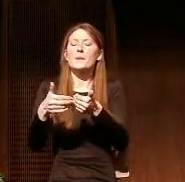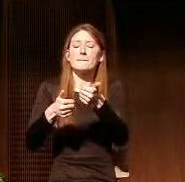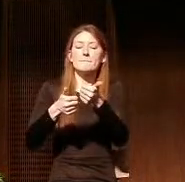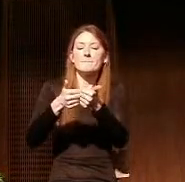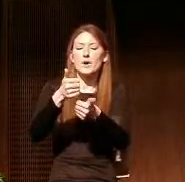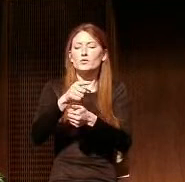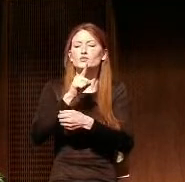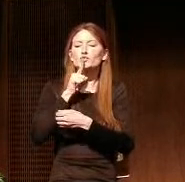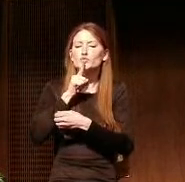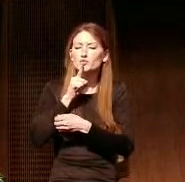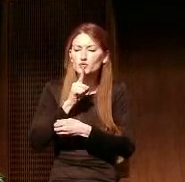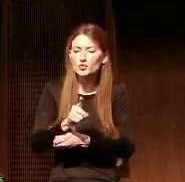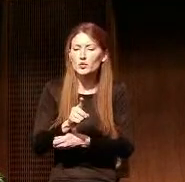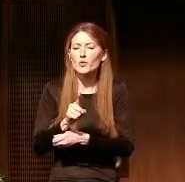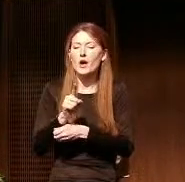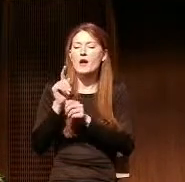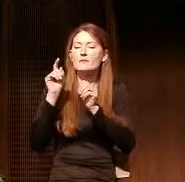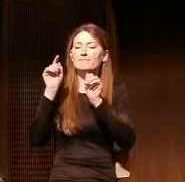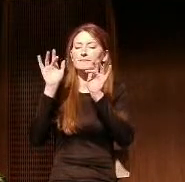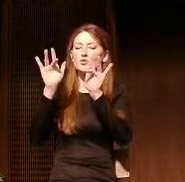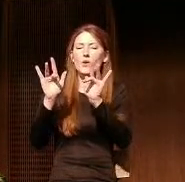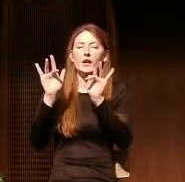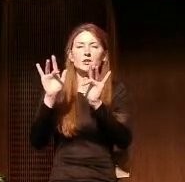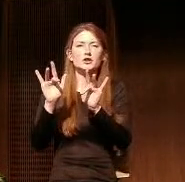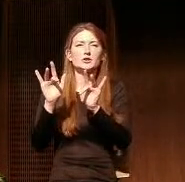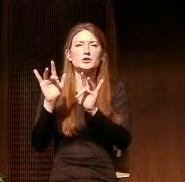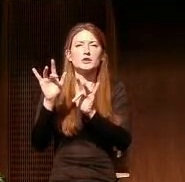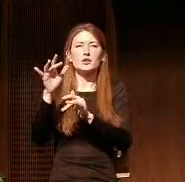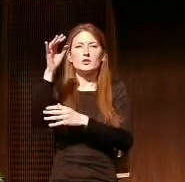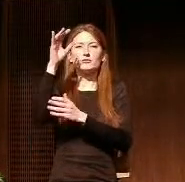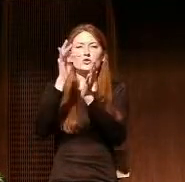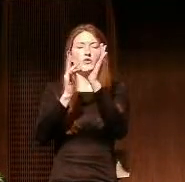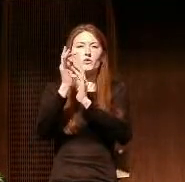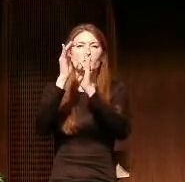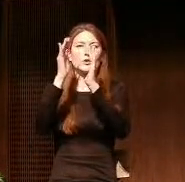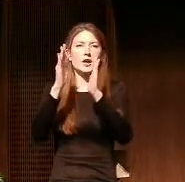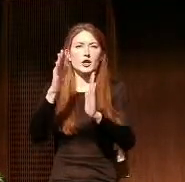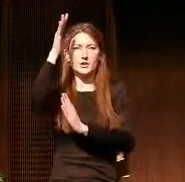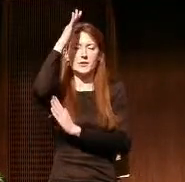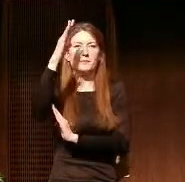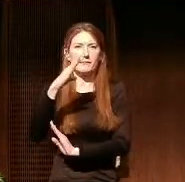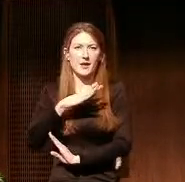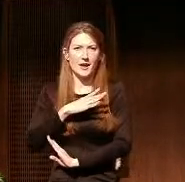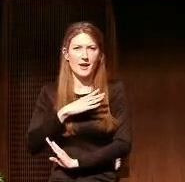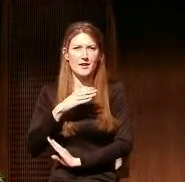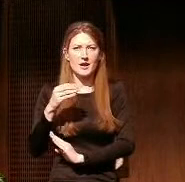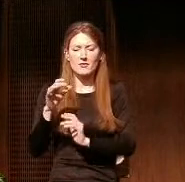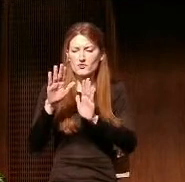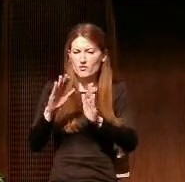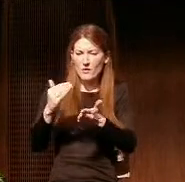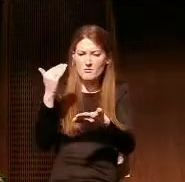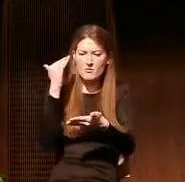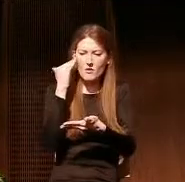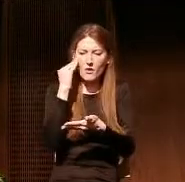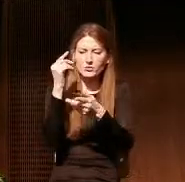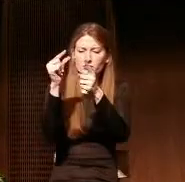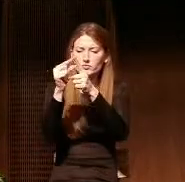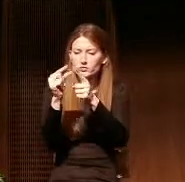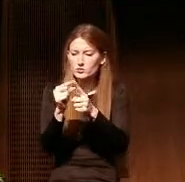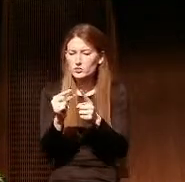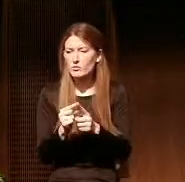true Christian men. A godly servant, full of wisdom, great knowledge of the word,